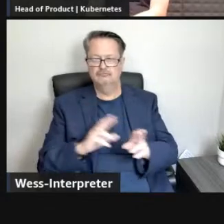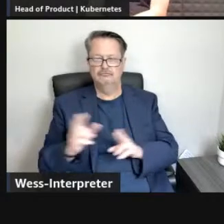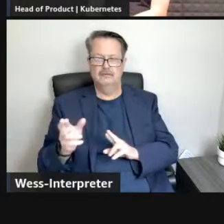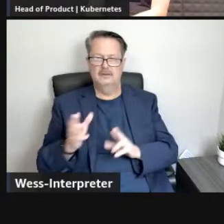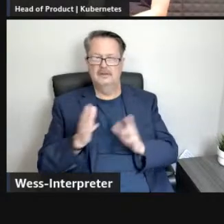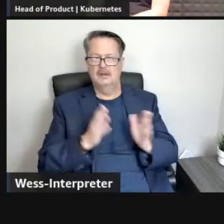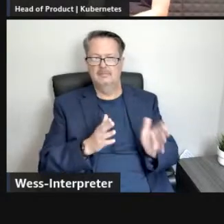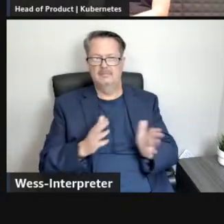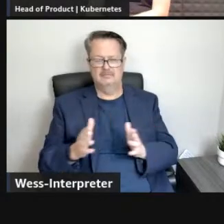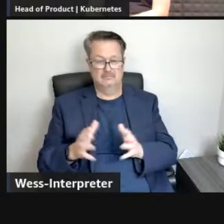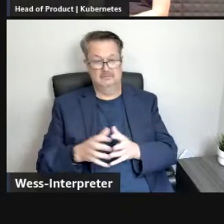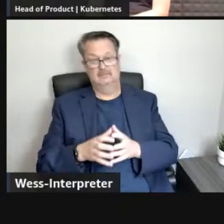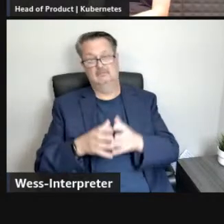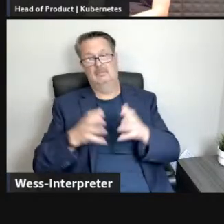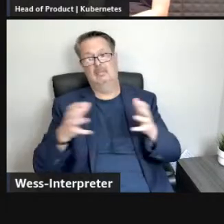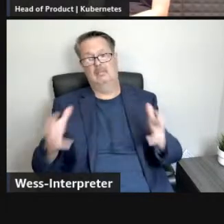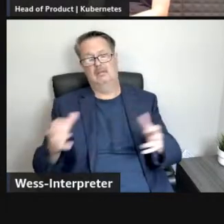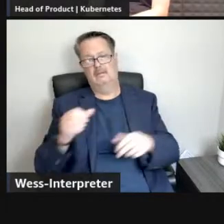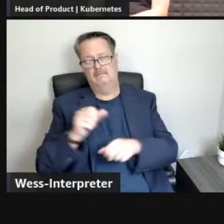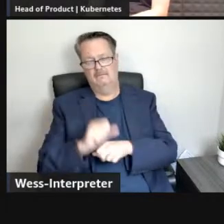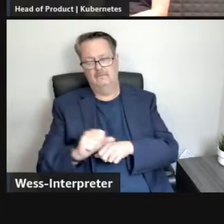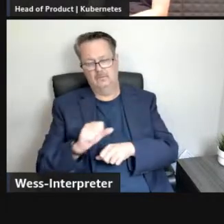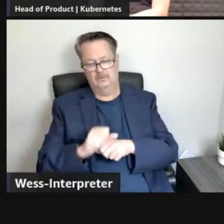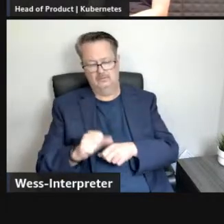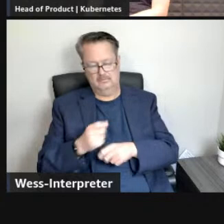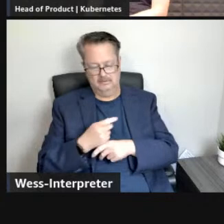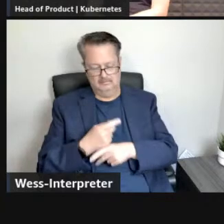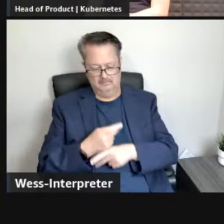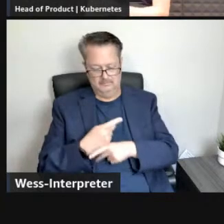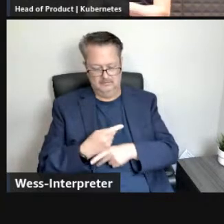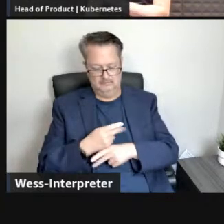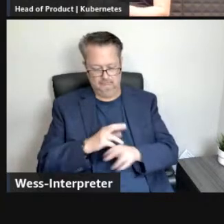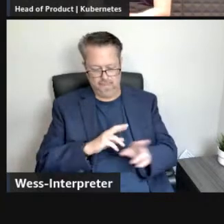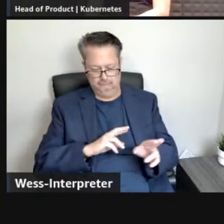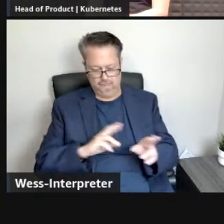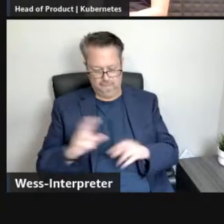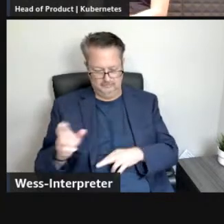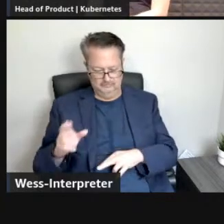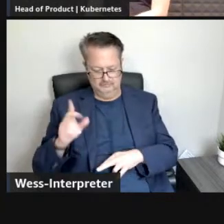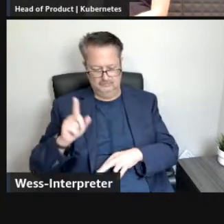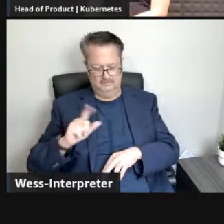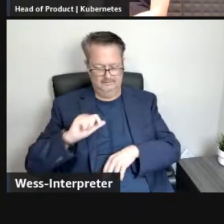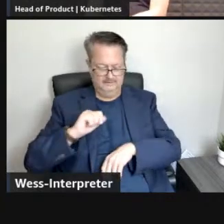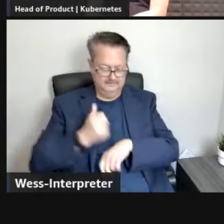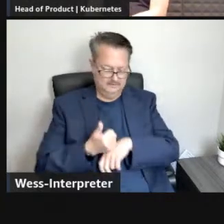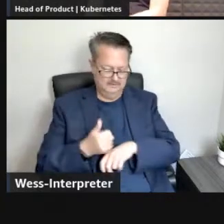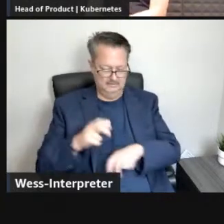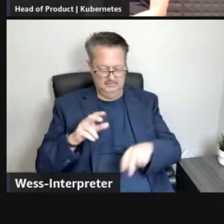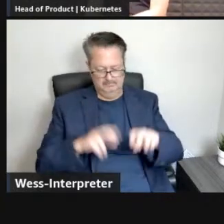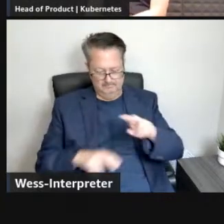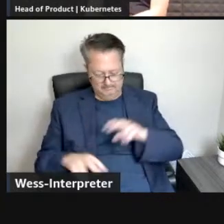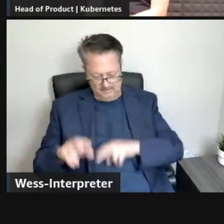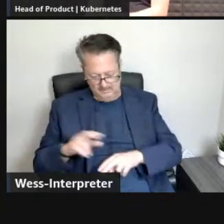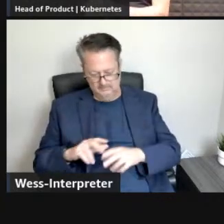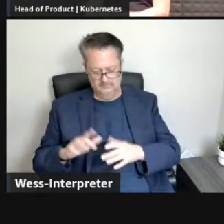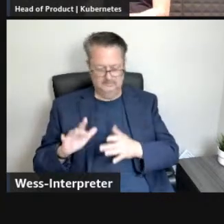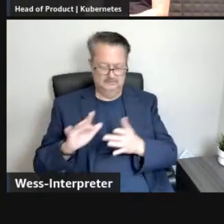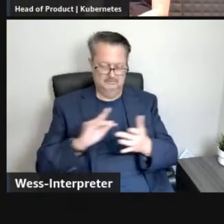takes a lot of work to make a cluster production-ready. So you have to set up monitoring, networking,